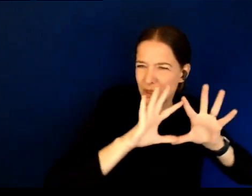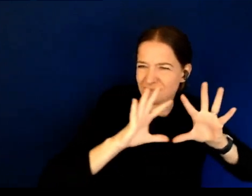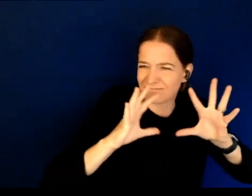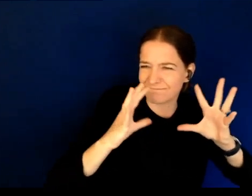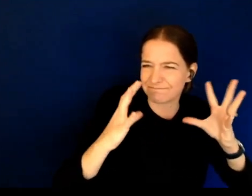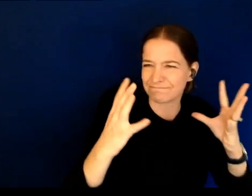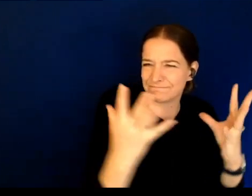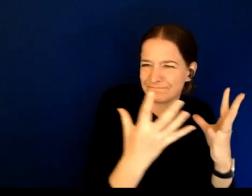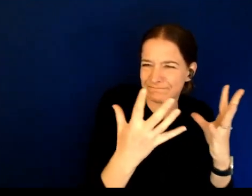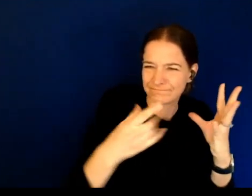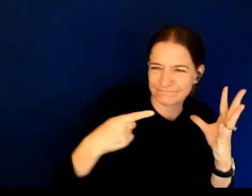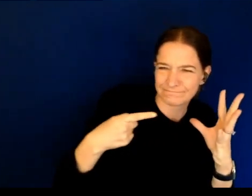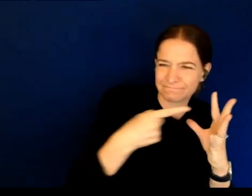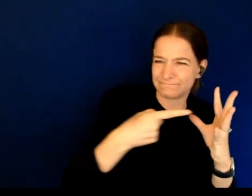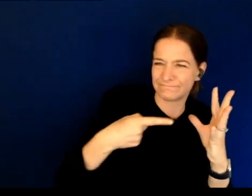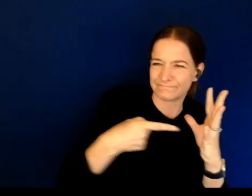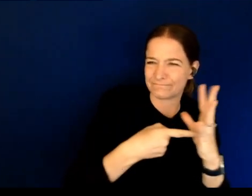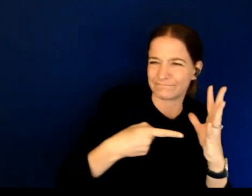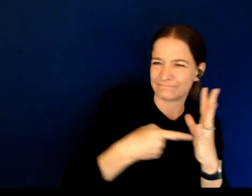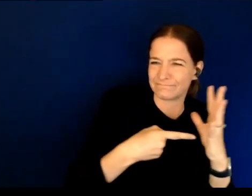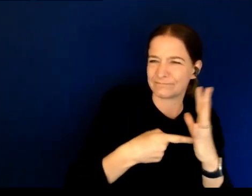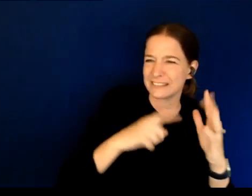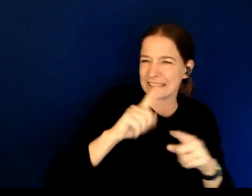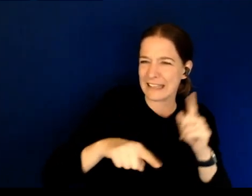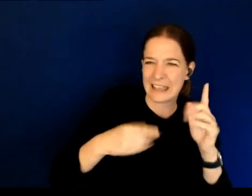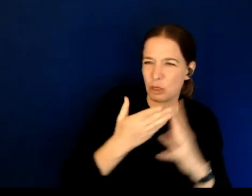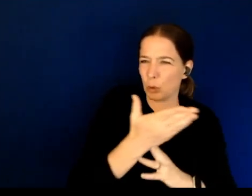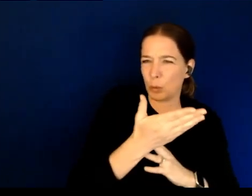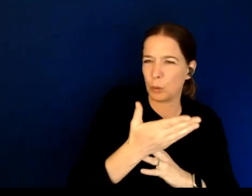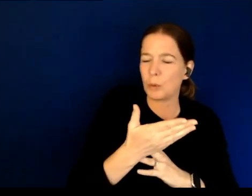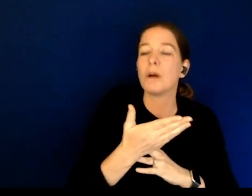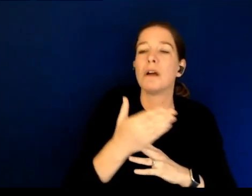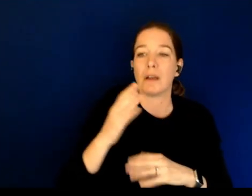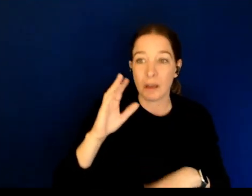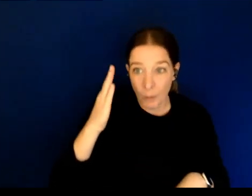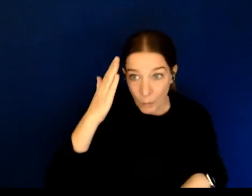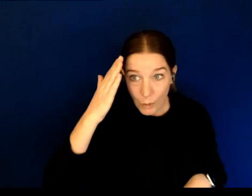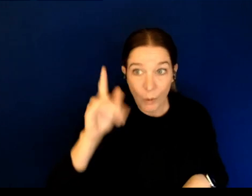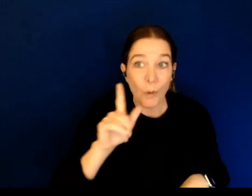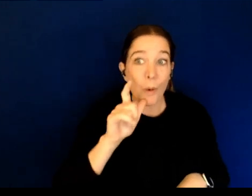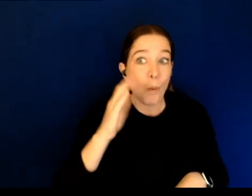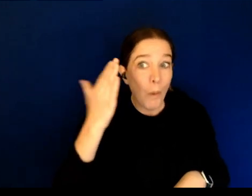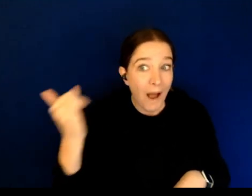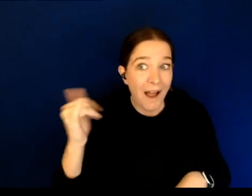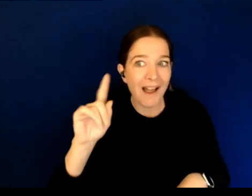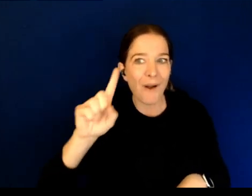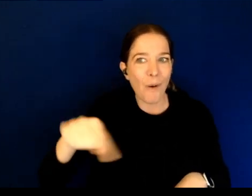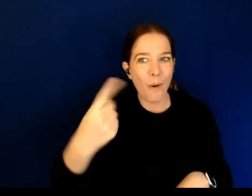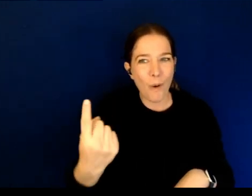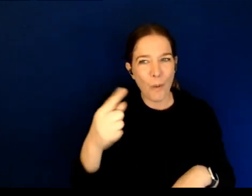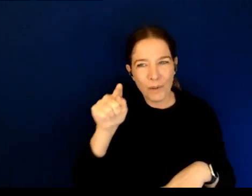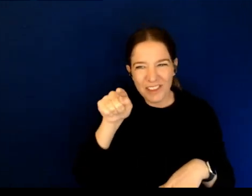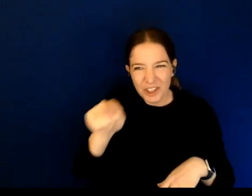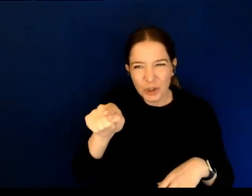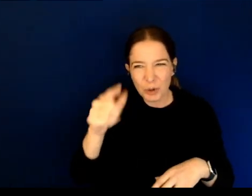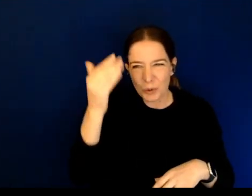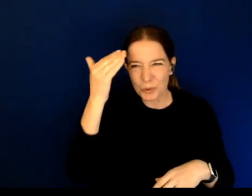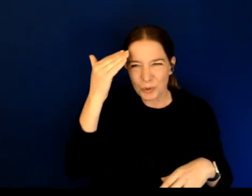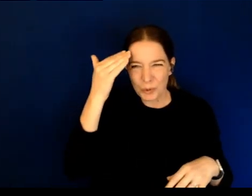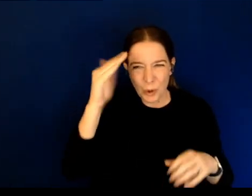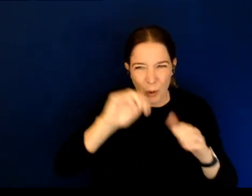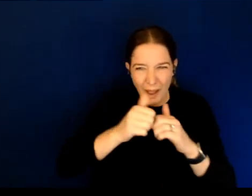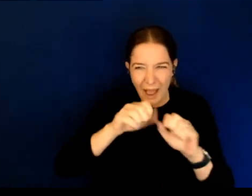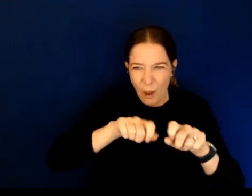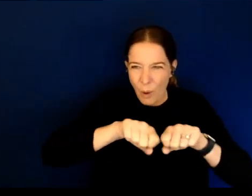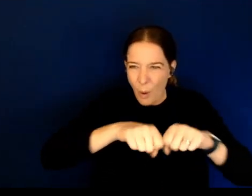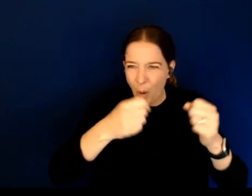of crafting a combination of characters that only you can unlock, keeping your sensitive information safe from